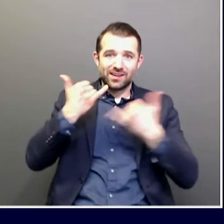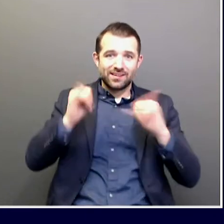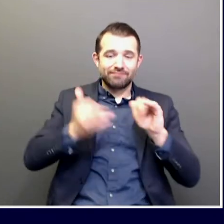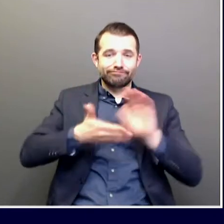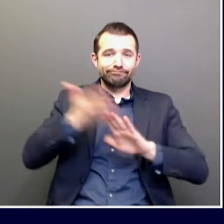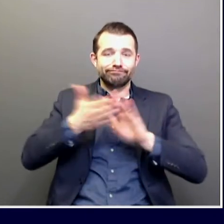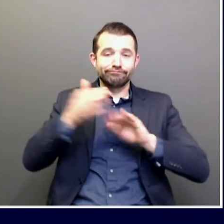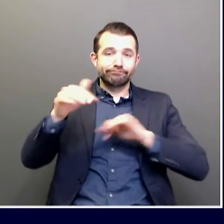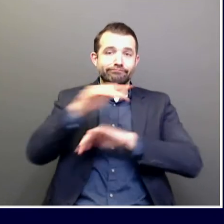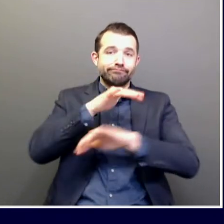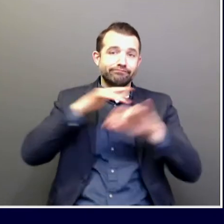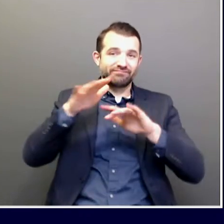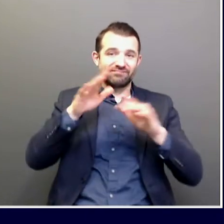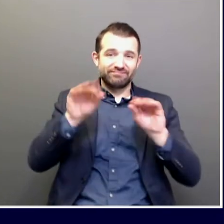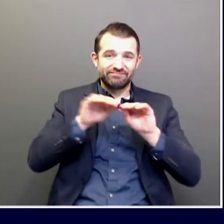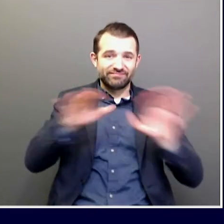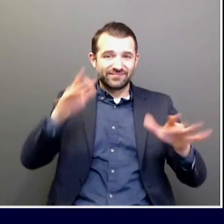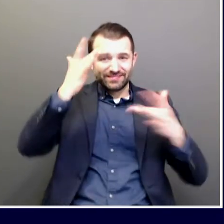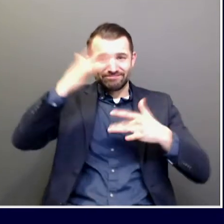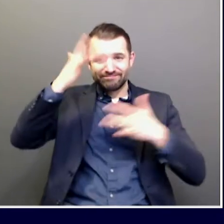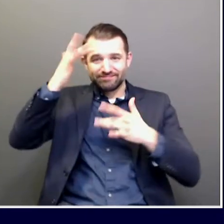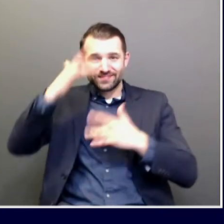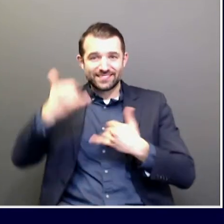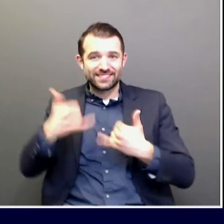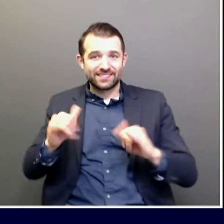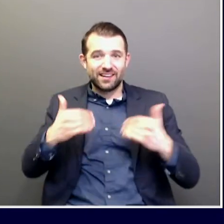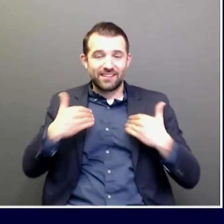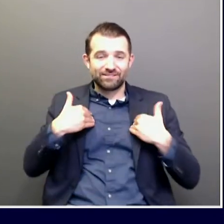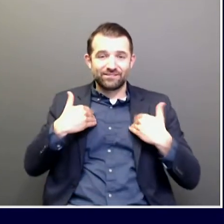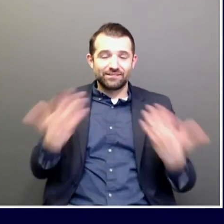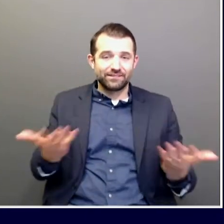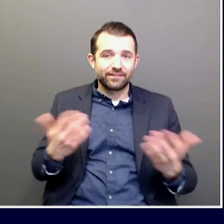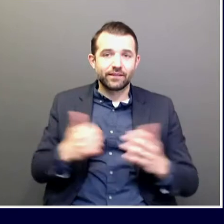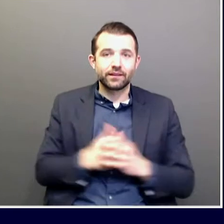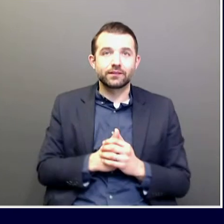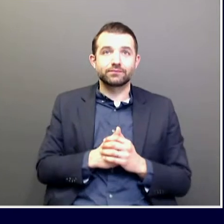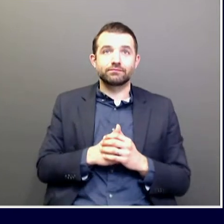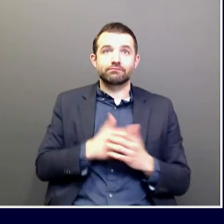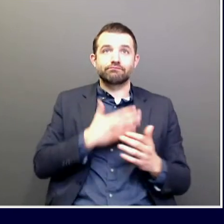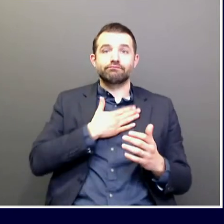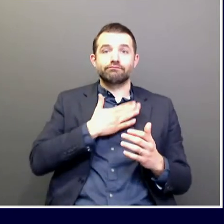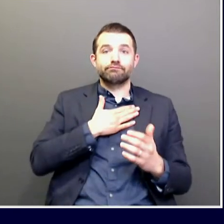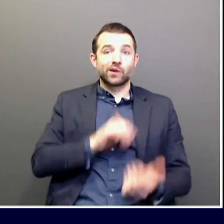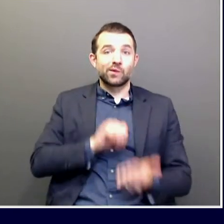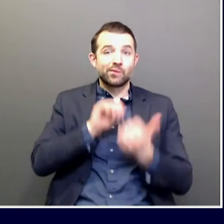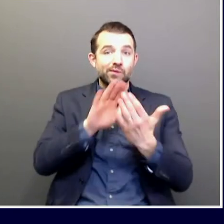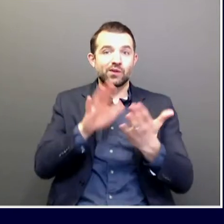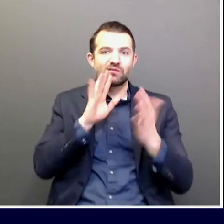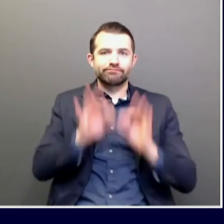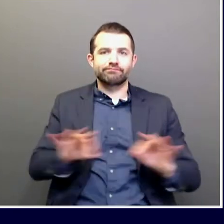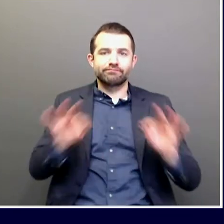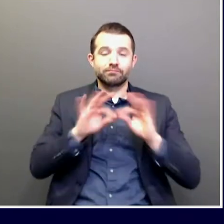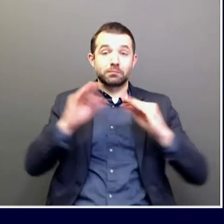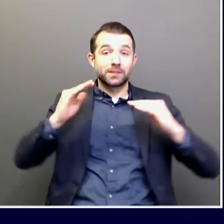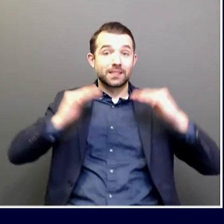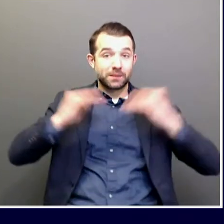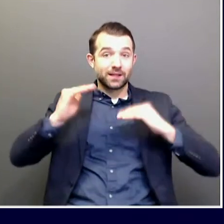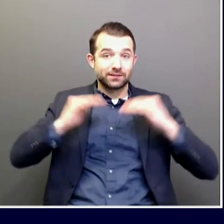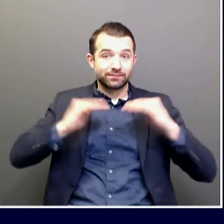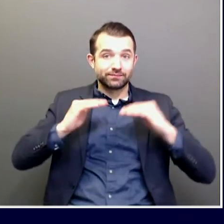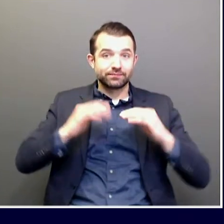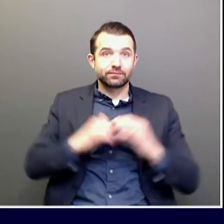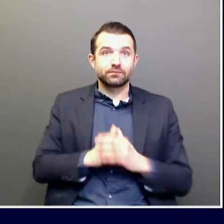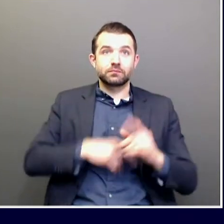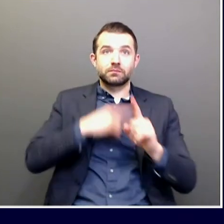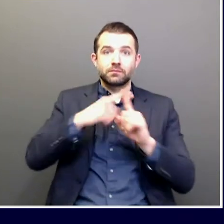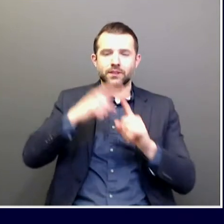work as we are entering this new phase? Kind of the different spacing options that some schools have adopted. So we're looking at all of the